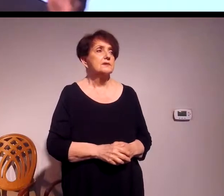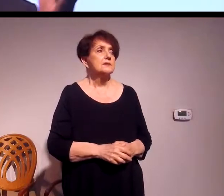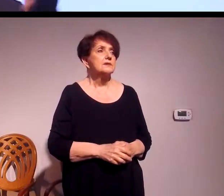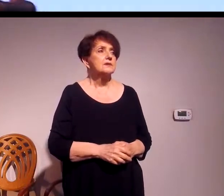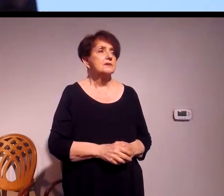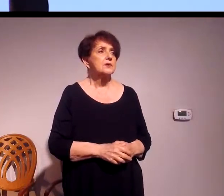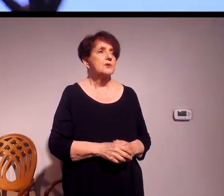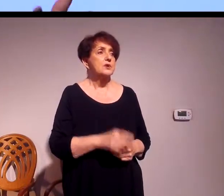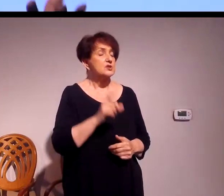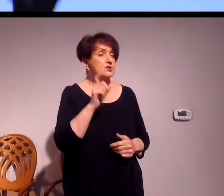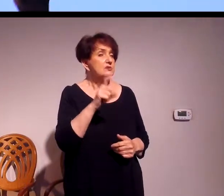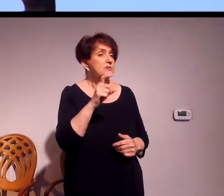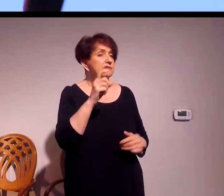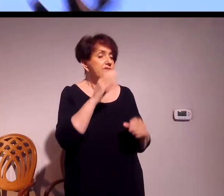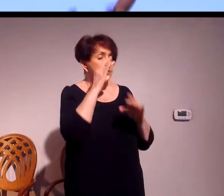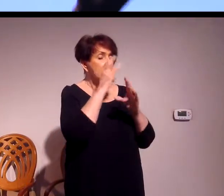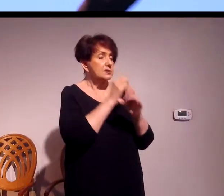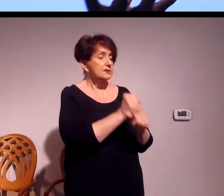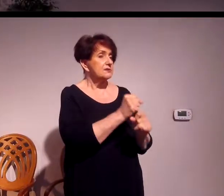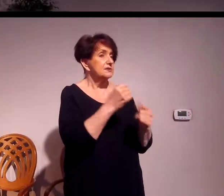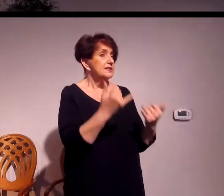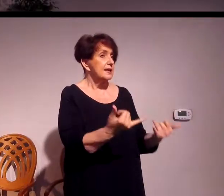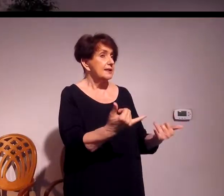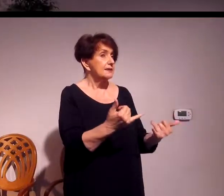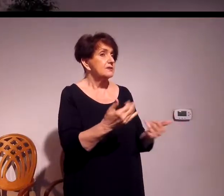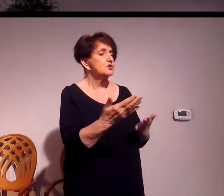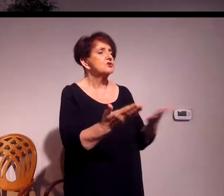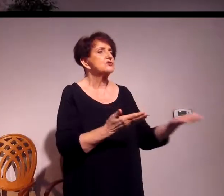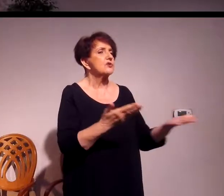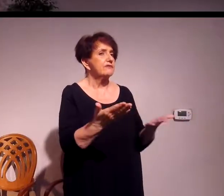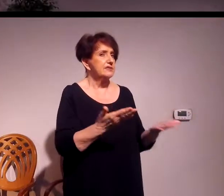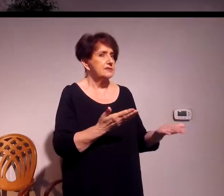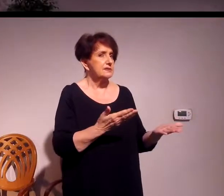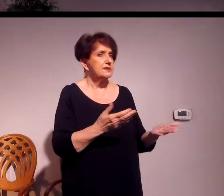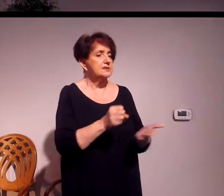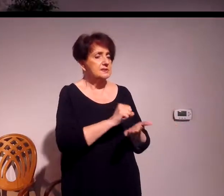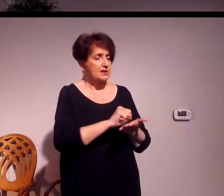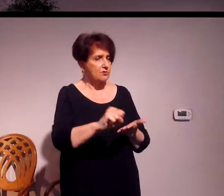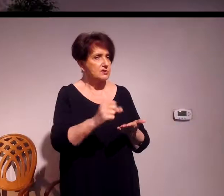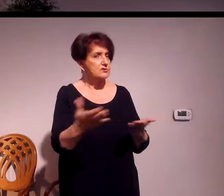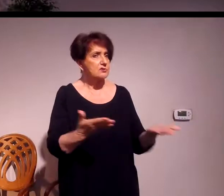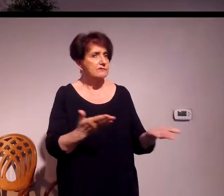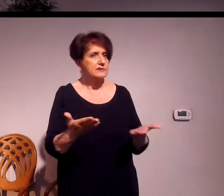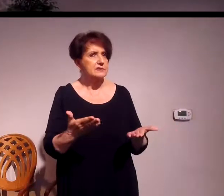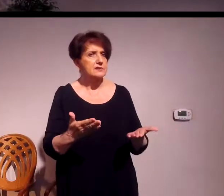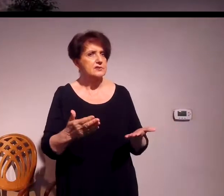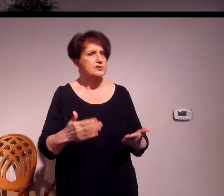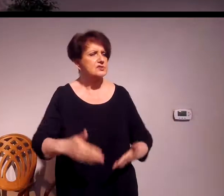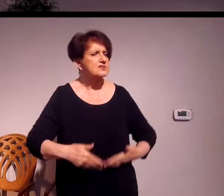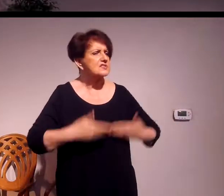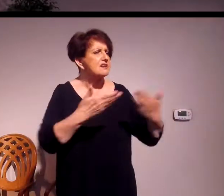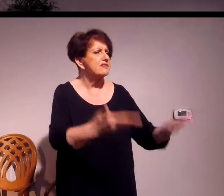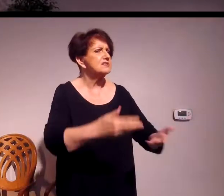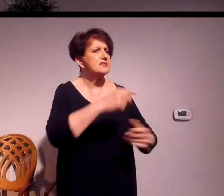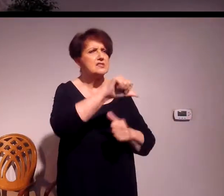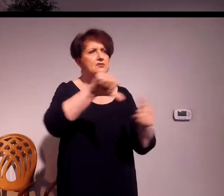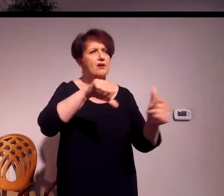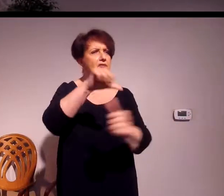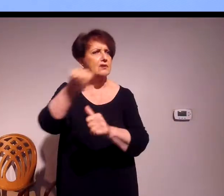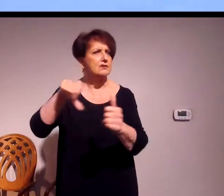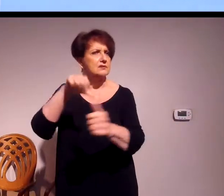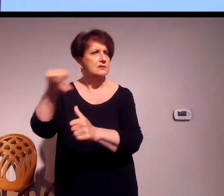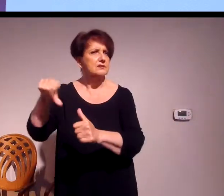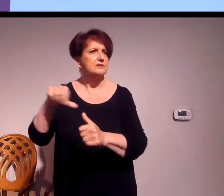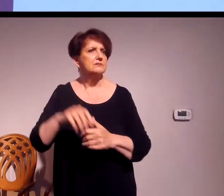and be mindful about is service. Sacred service. Just given to each other. You